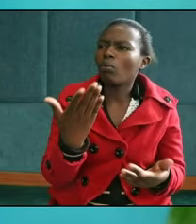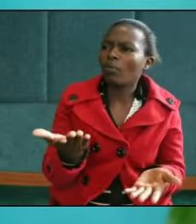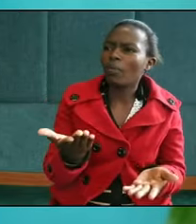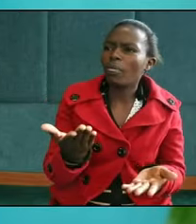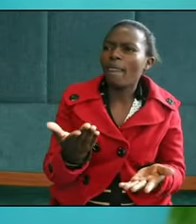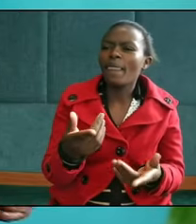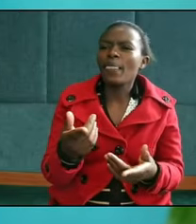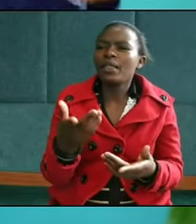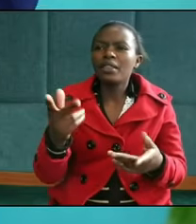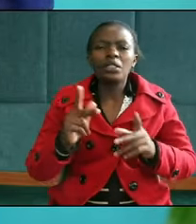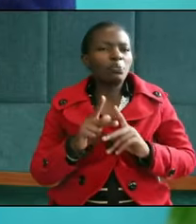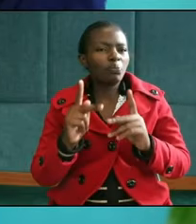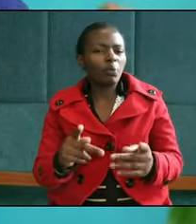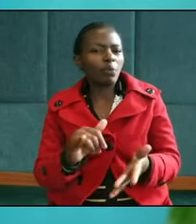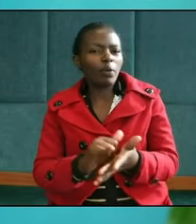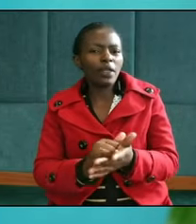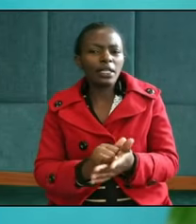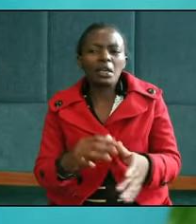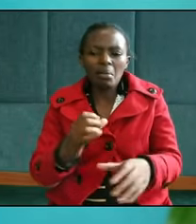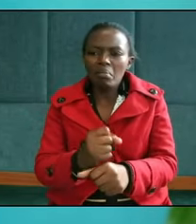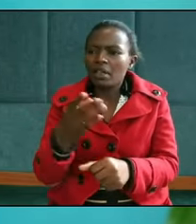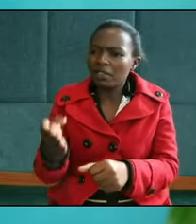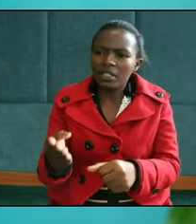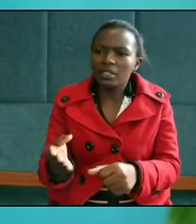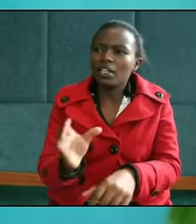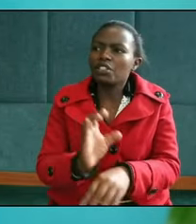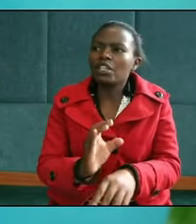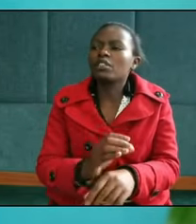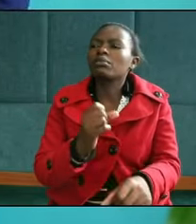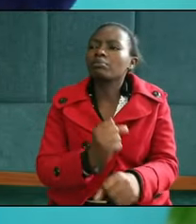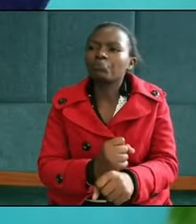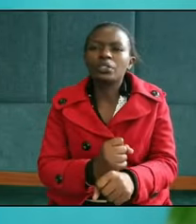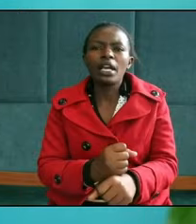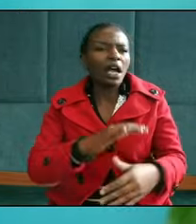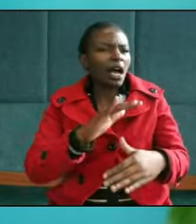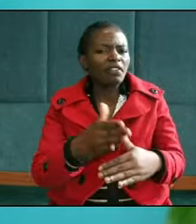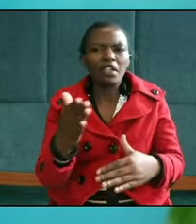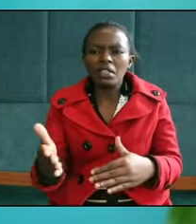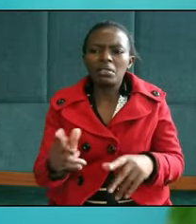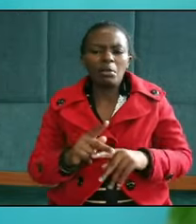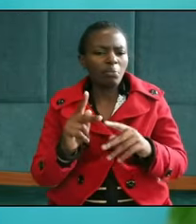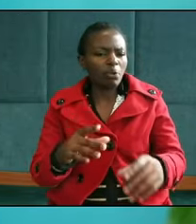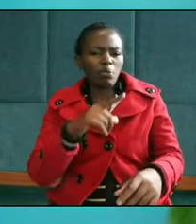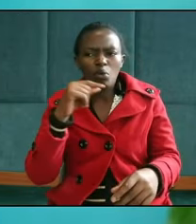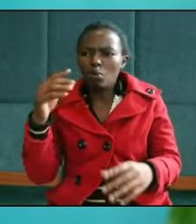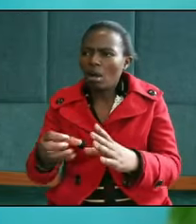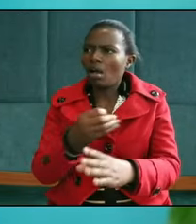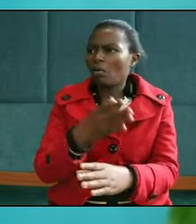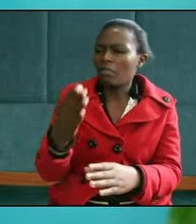the people running this church. Because for them every Friday, after selling their tomatoes, after selling their omena, they